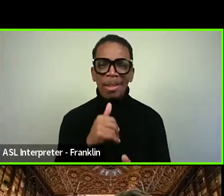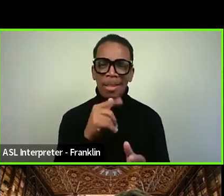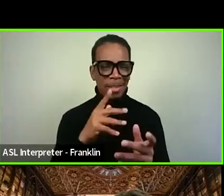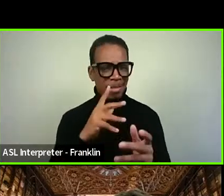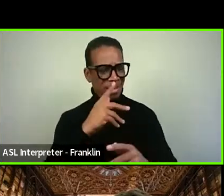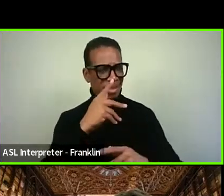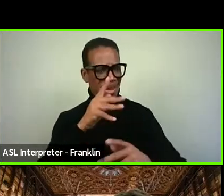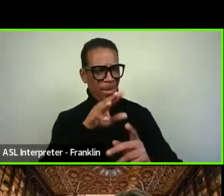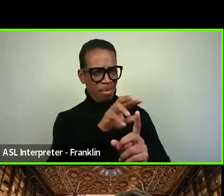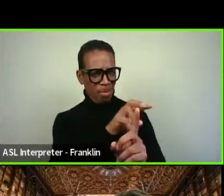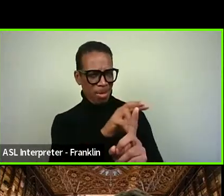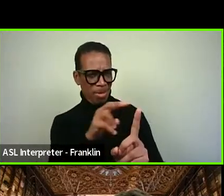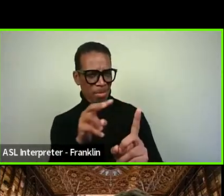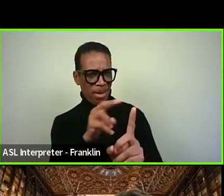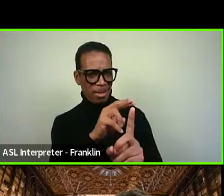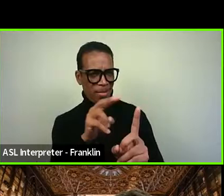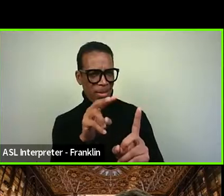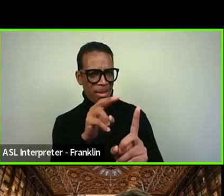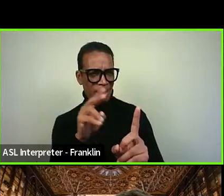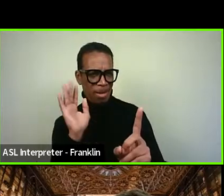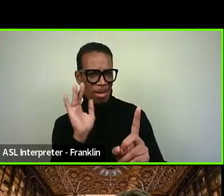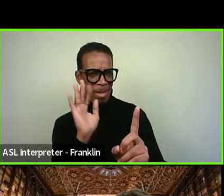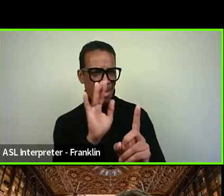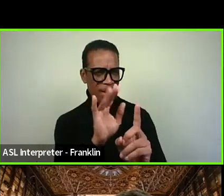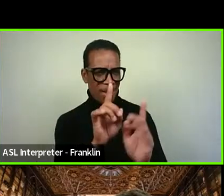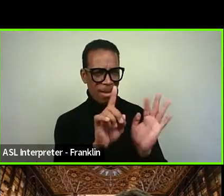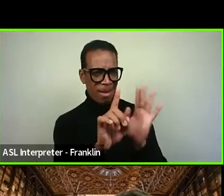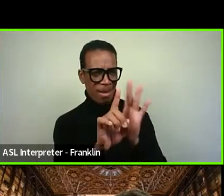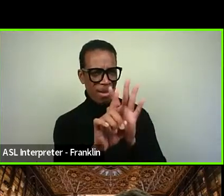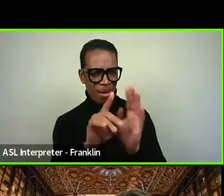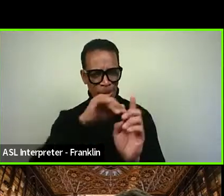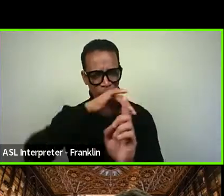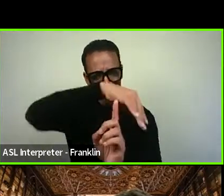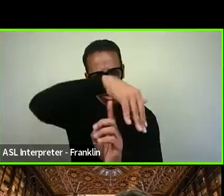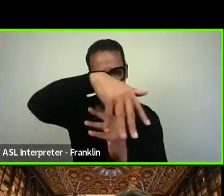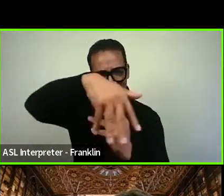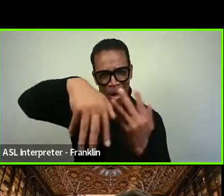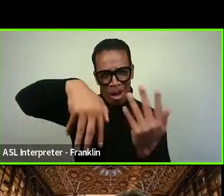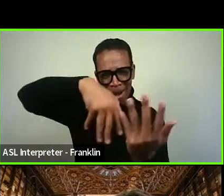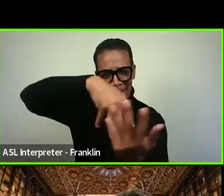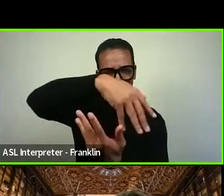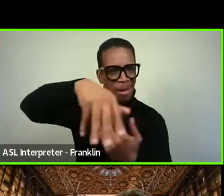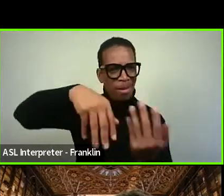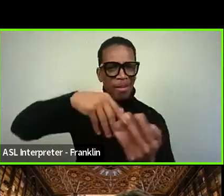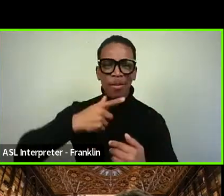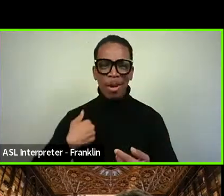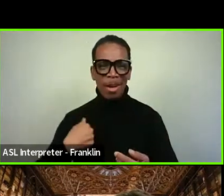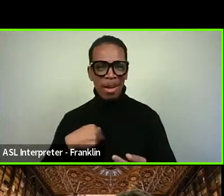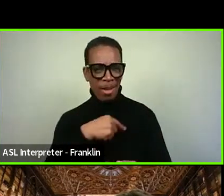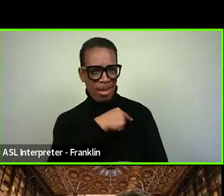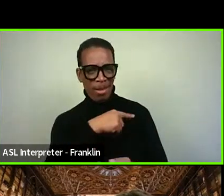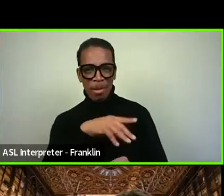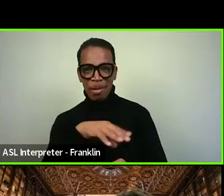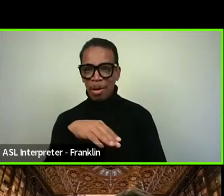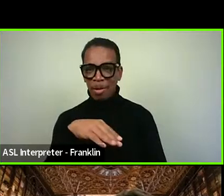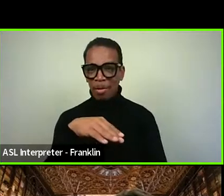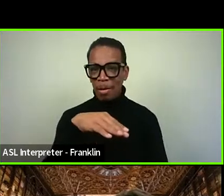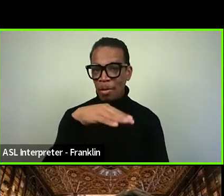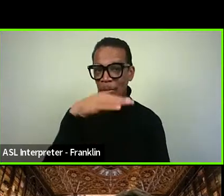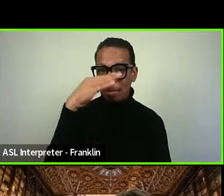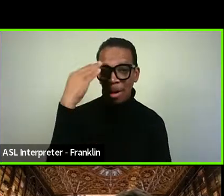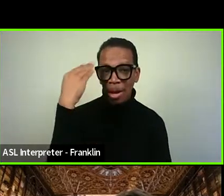this perspective that there's a natural tendency for us, I will say, for